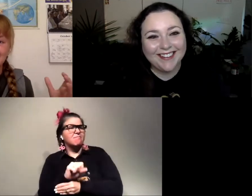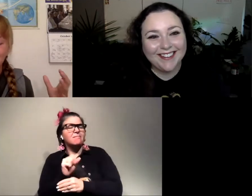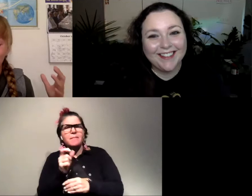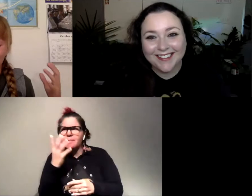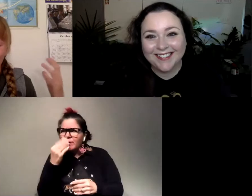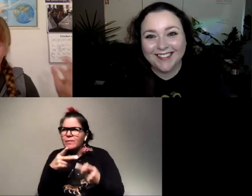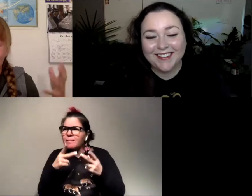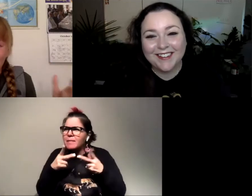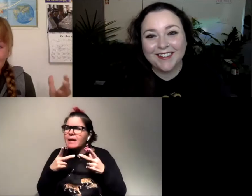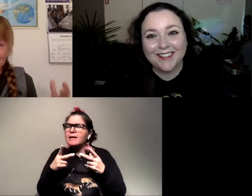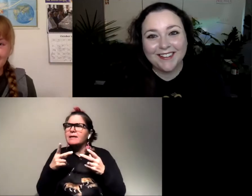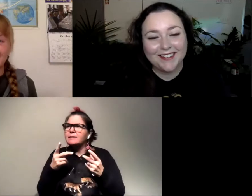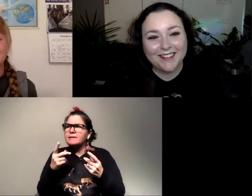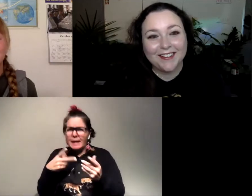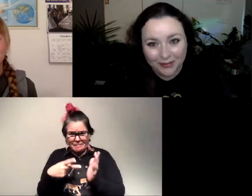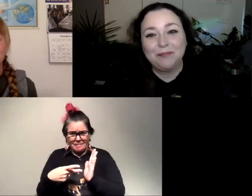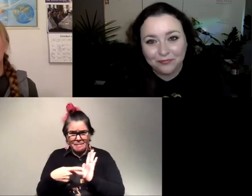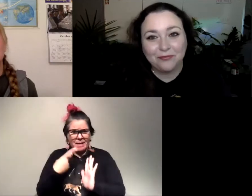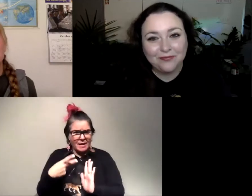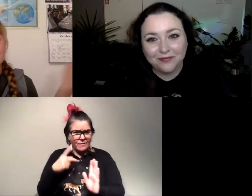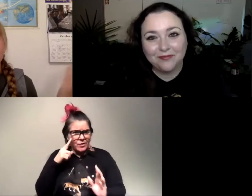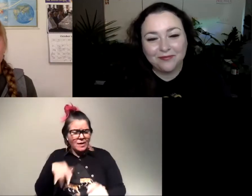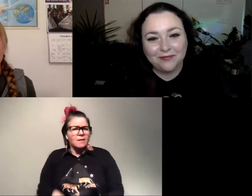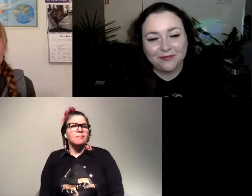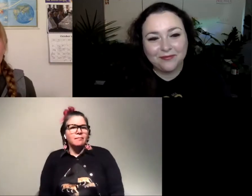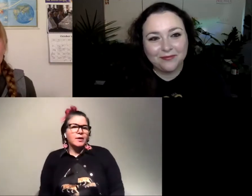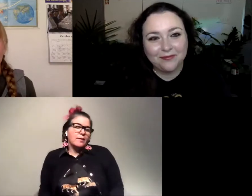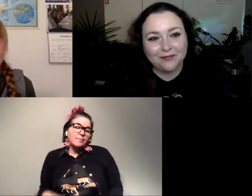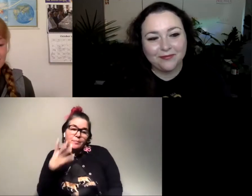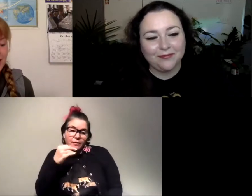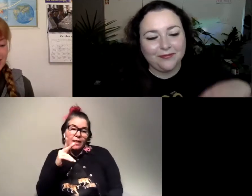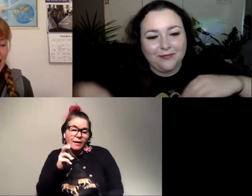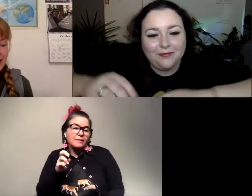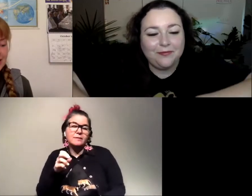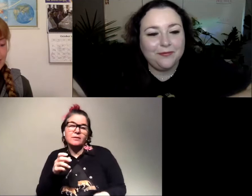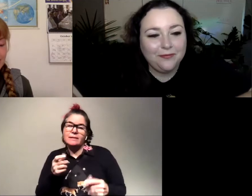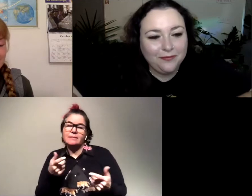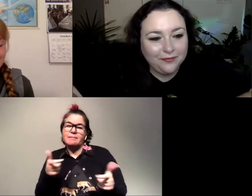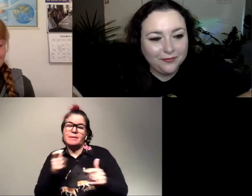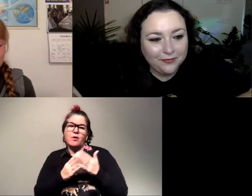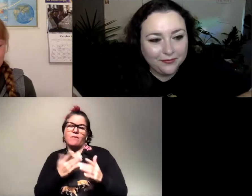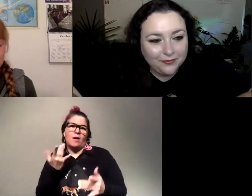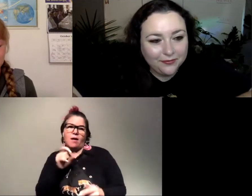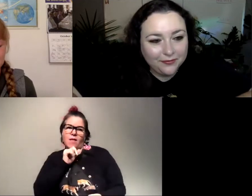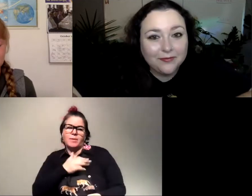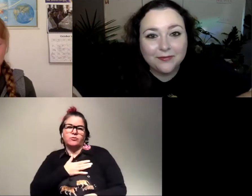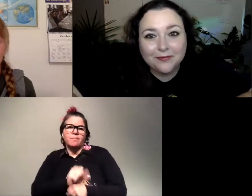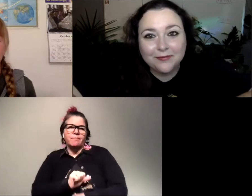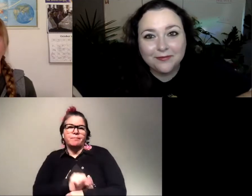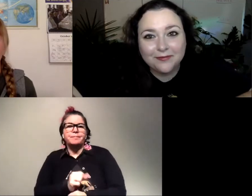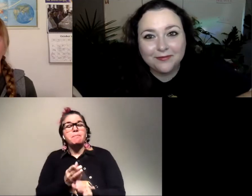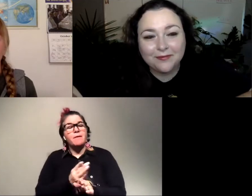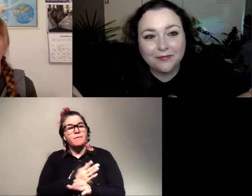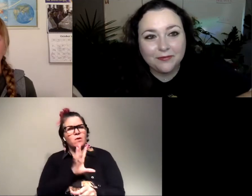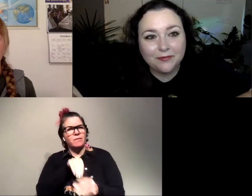places and get paid to do it. So beautiful lakes are definitely a huge factor. I think before I started doing science,